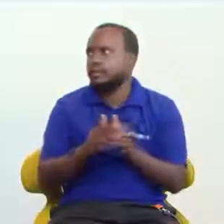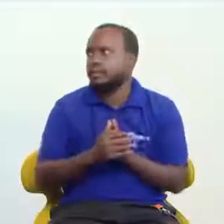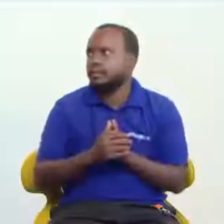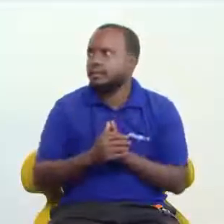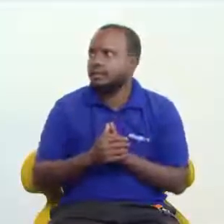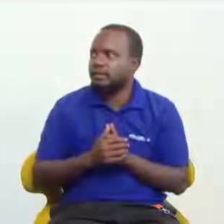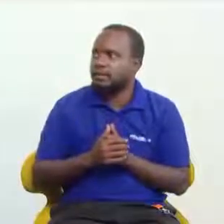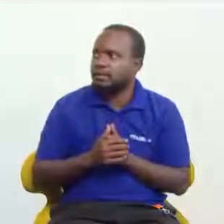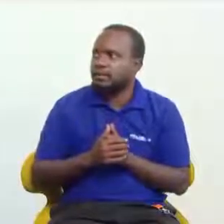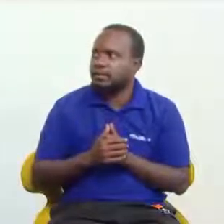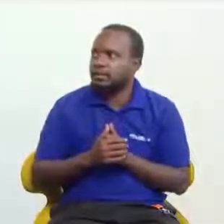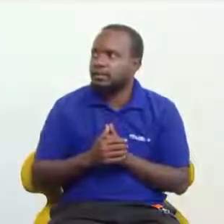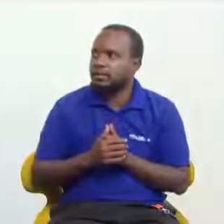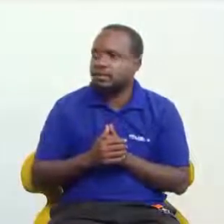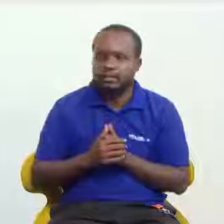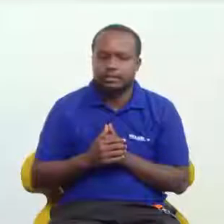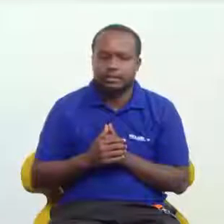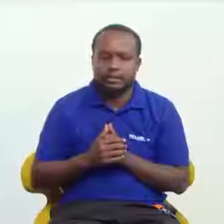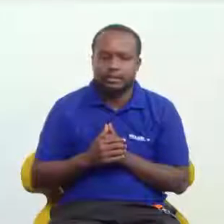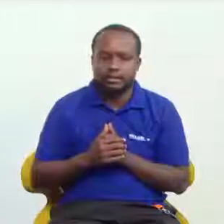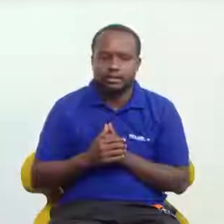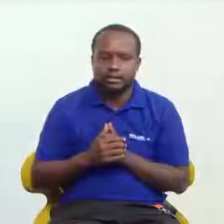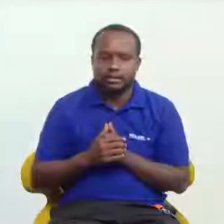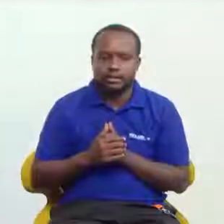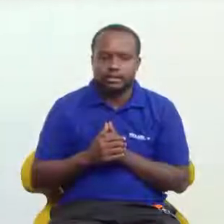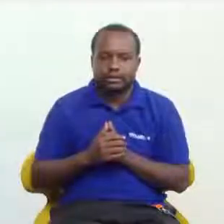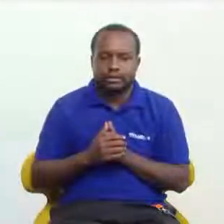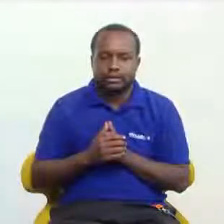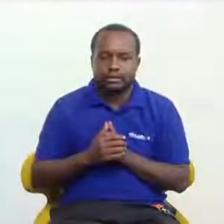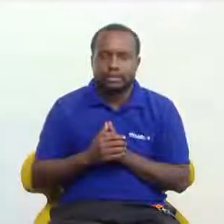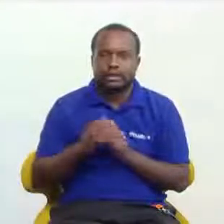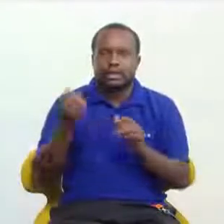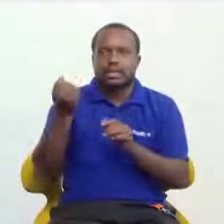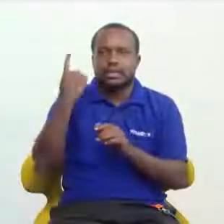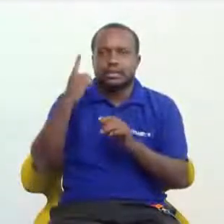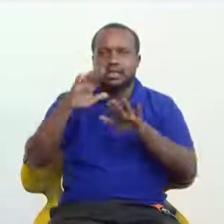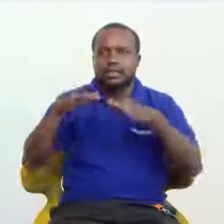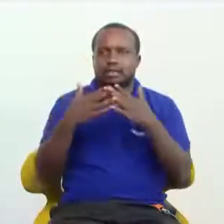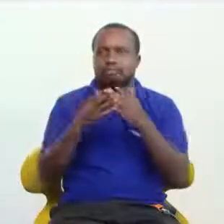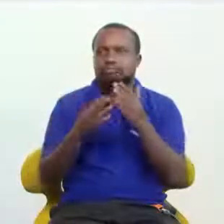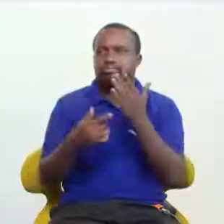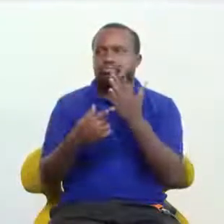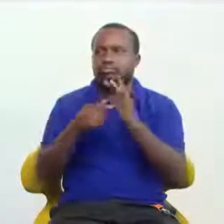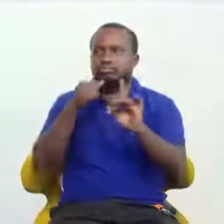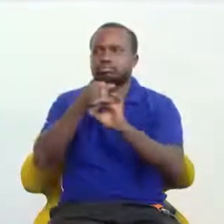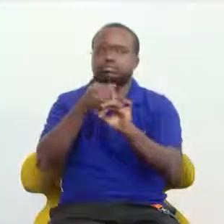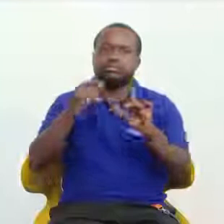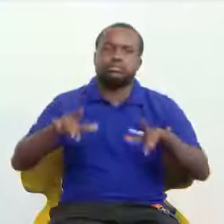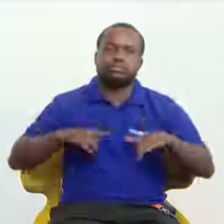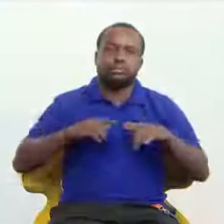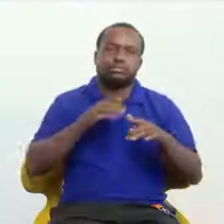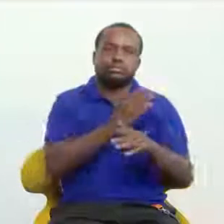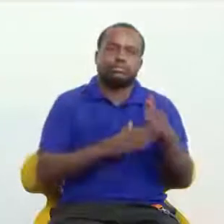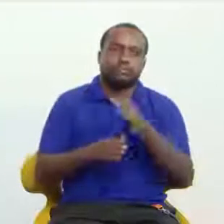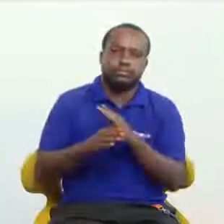Can you hear me? That's better. To understand how technology can impact the lives of people with disabilities, how Google's technology can be